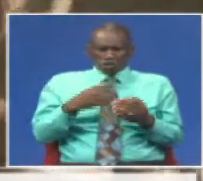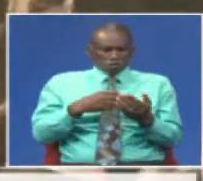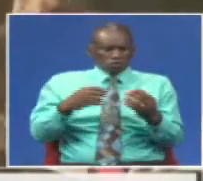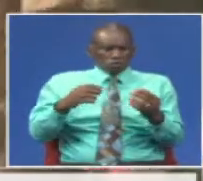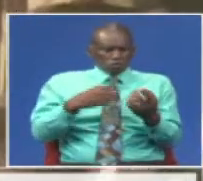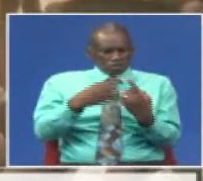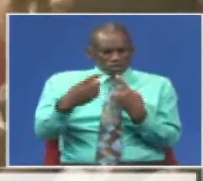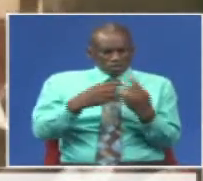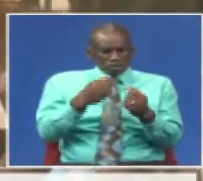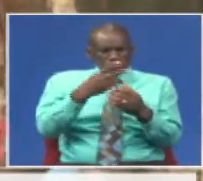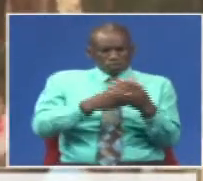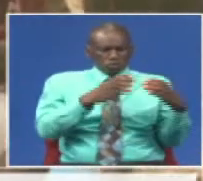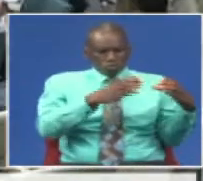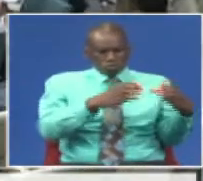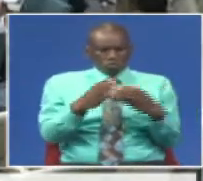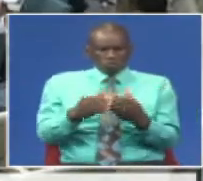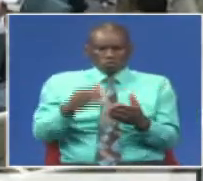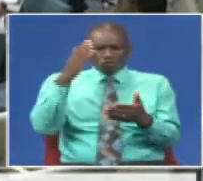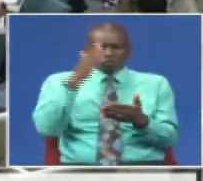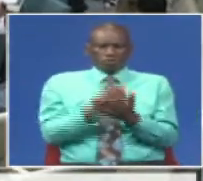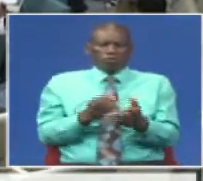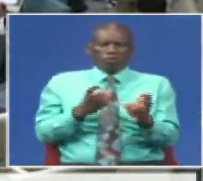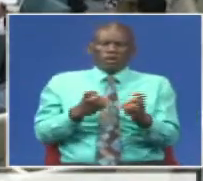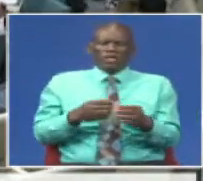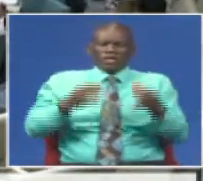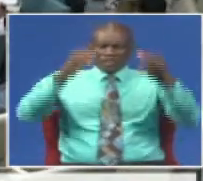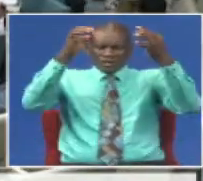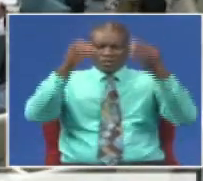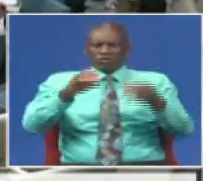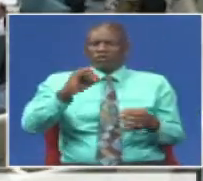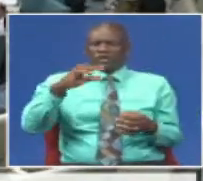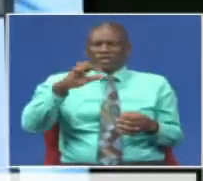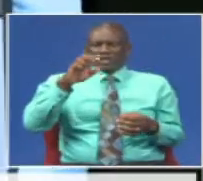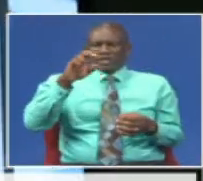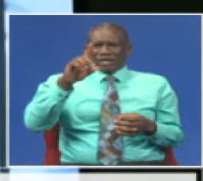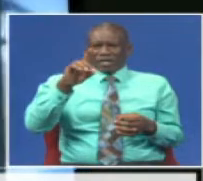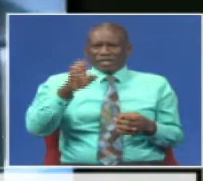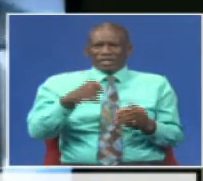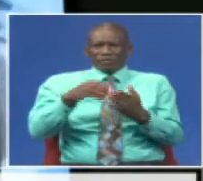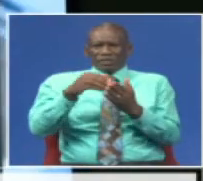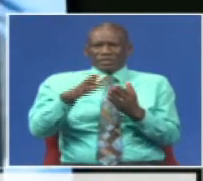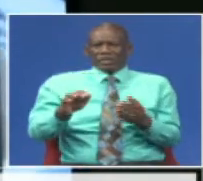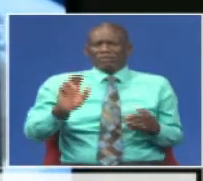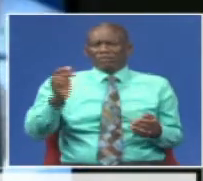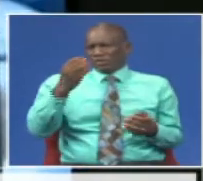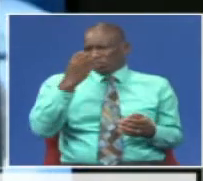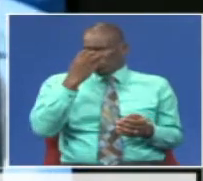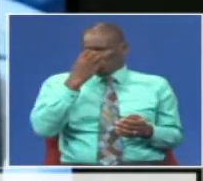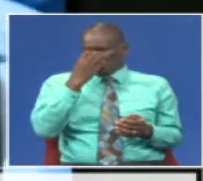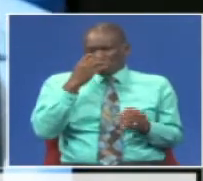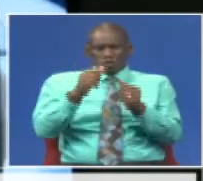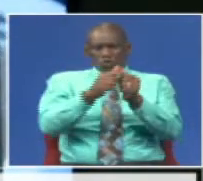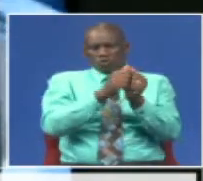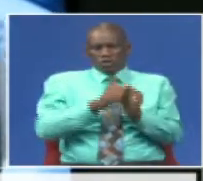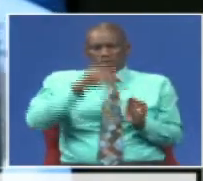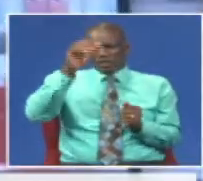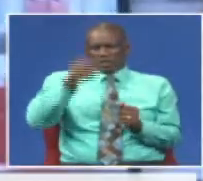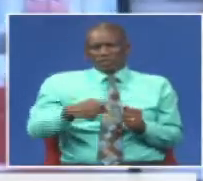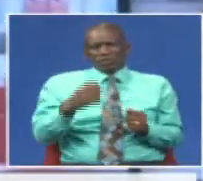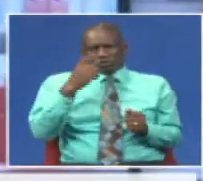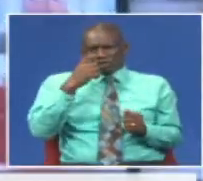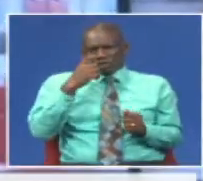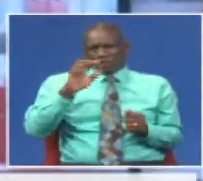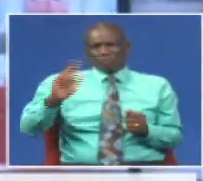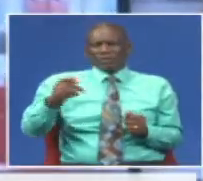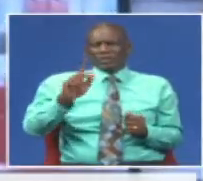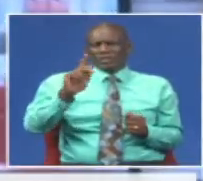This follows a resolution by IGAD, which also has agreed to send President William Ruto alongside South Sudan's President